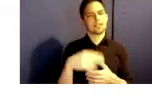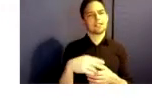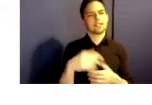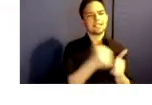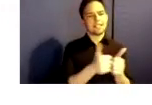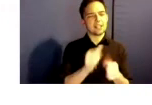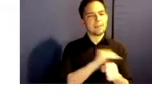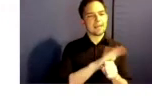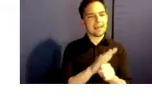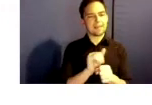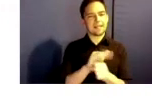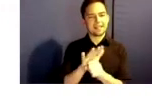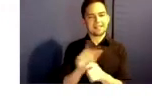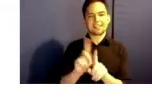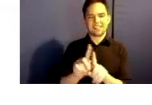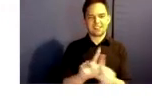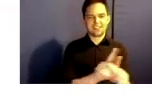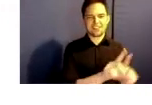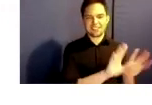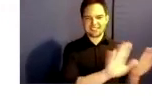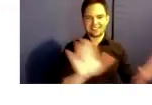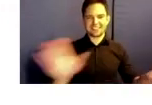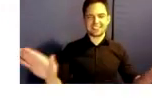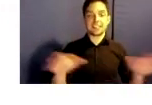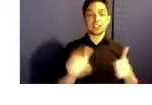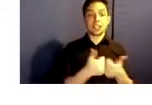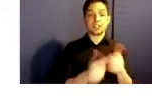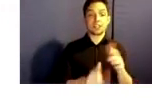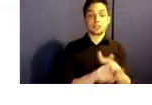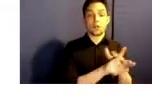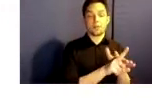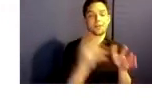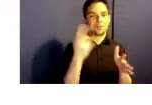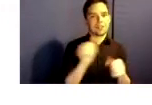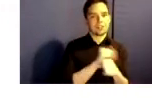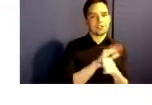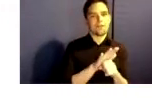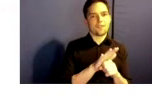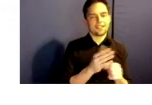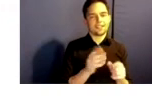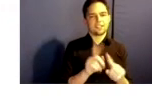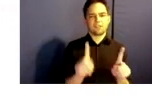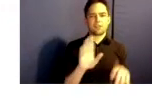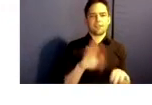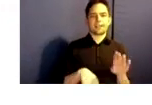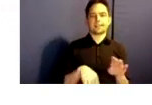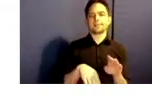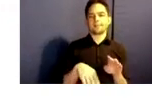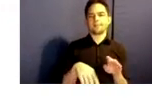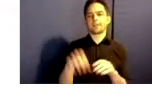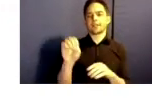different. And the challenges that have arisen is because COVID is quite different from